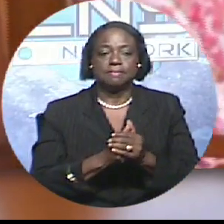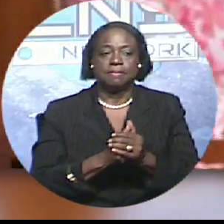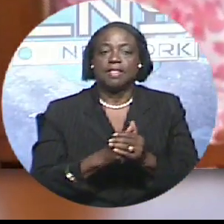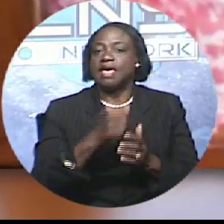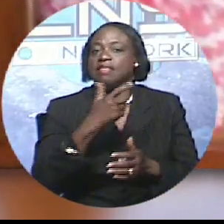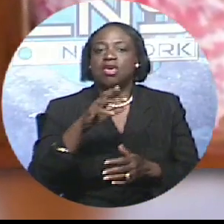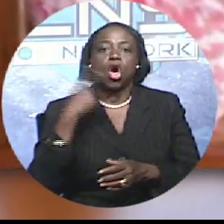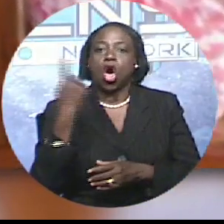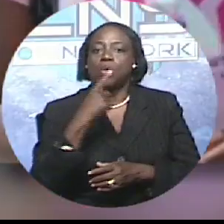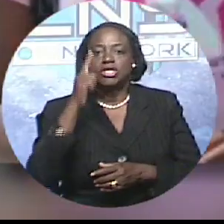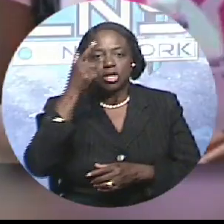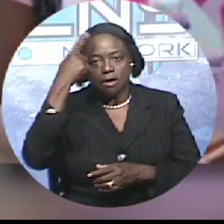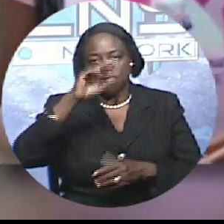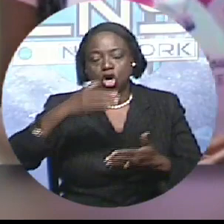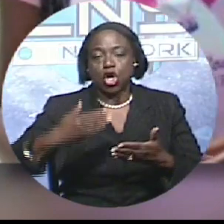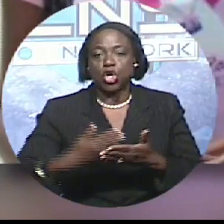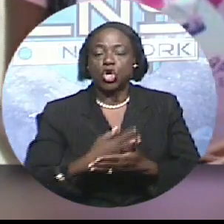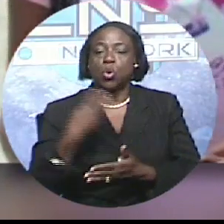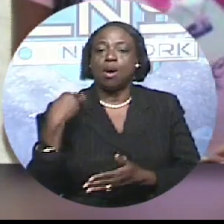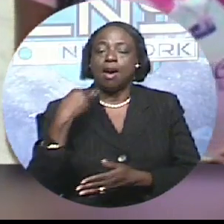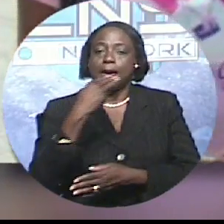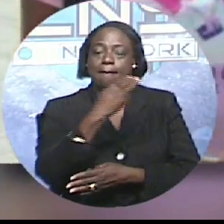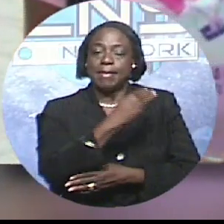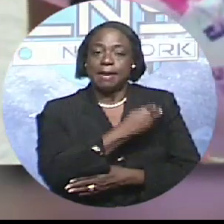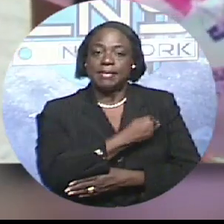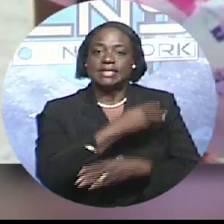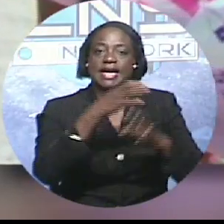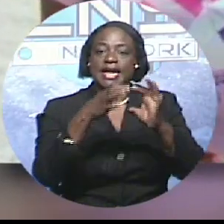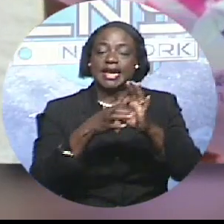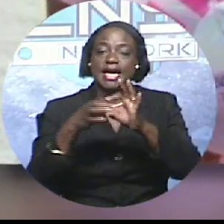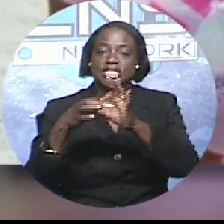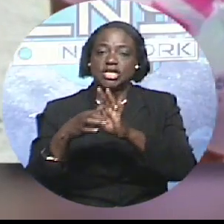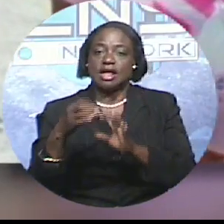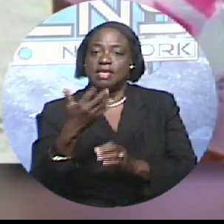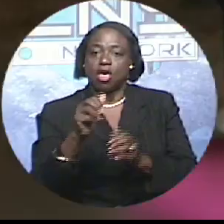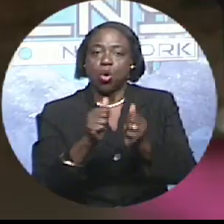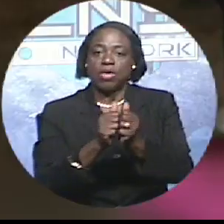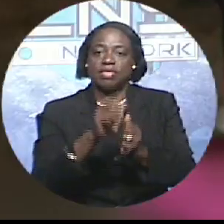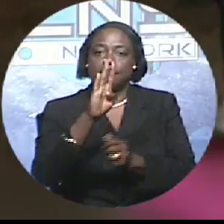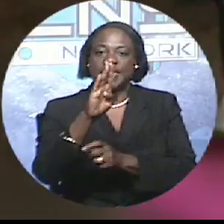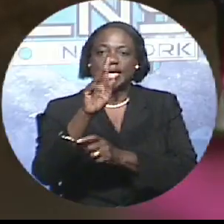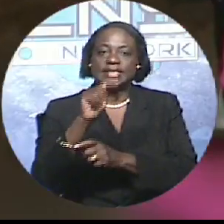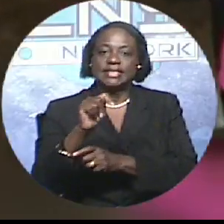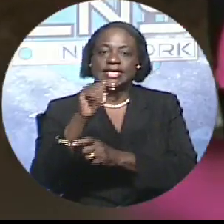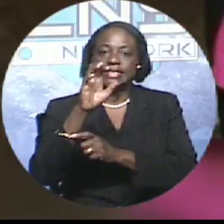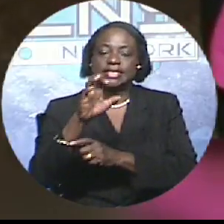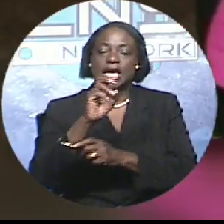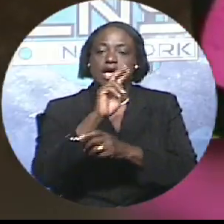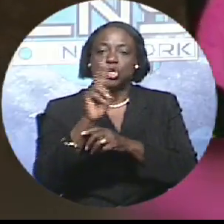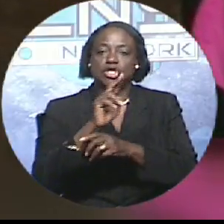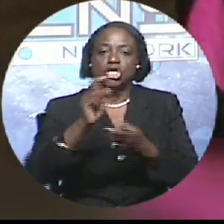new members. It's a connection they, along with BTC, are using to change